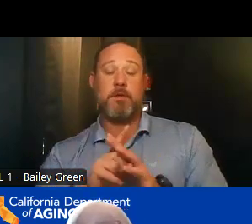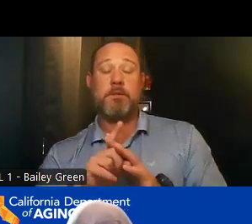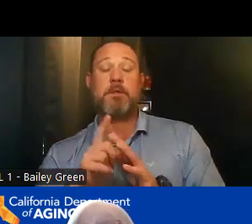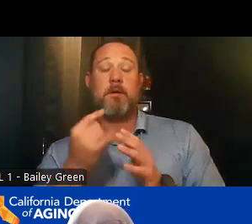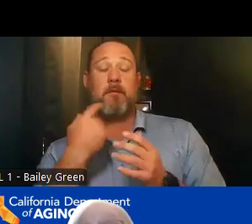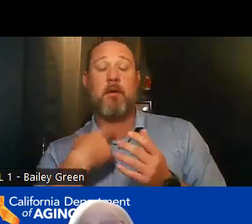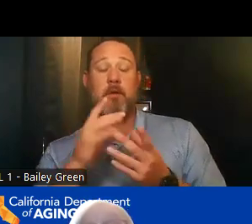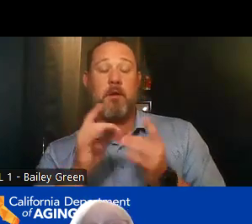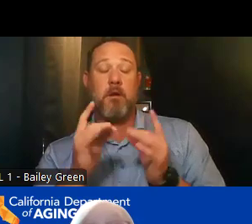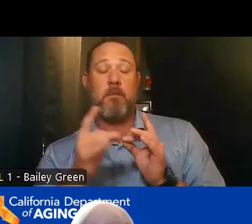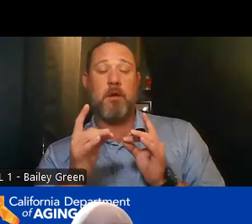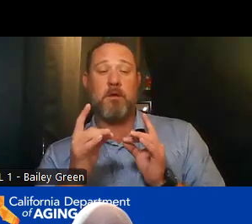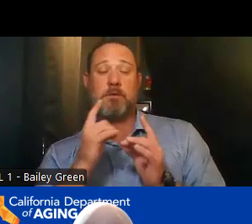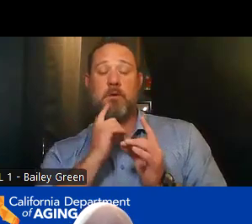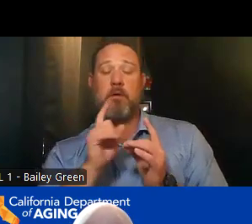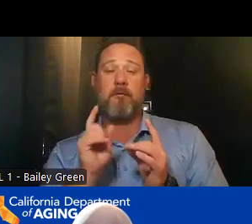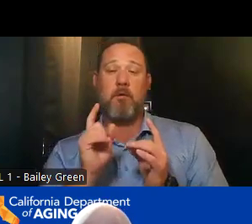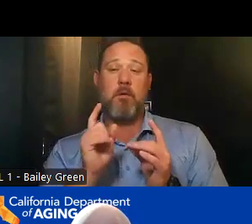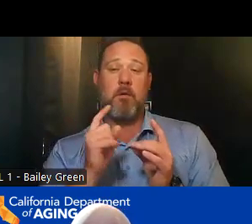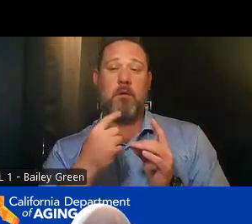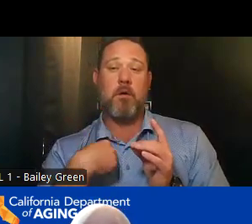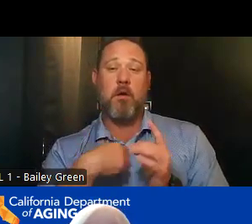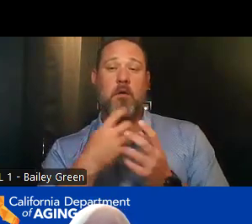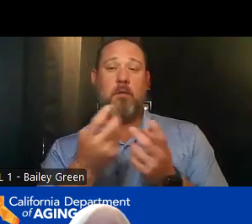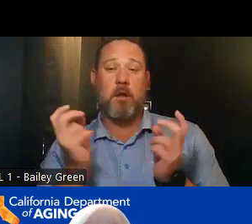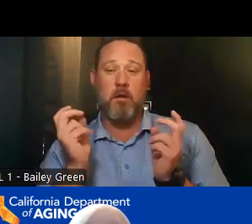any comments for the